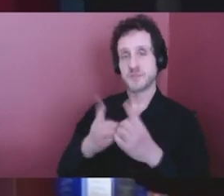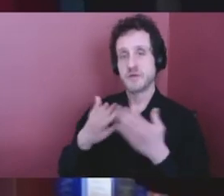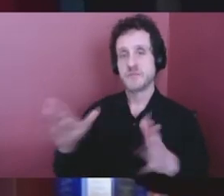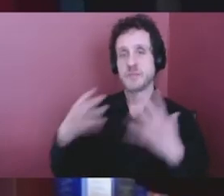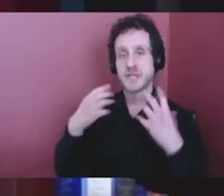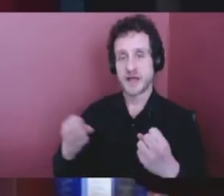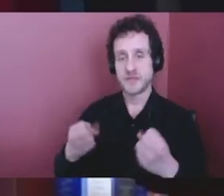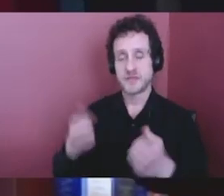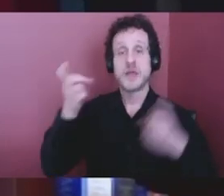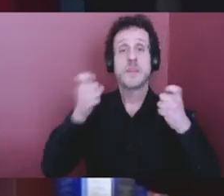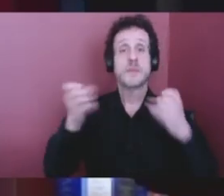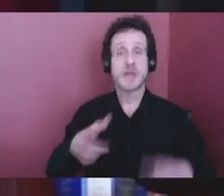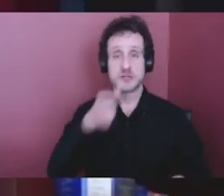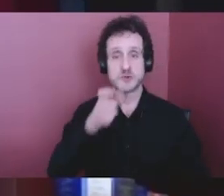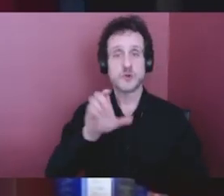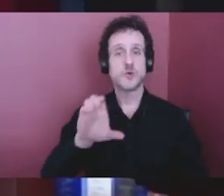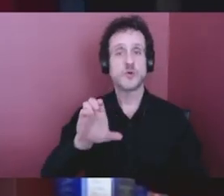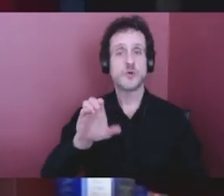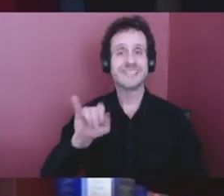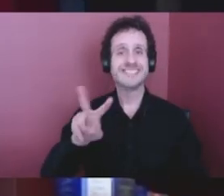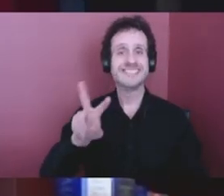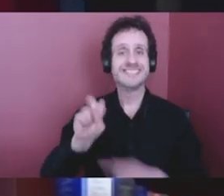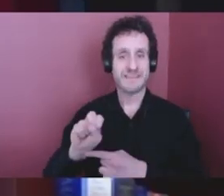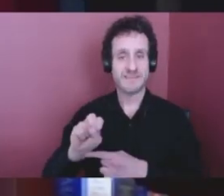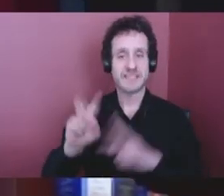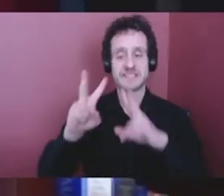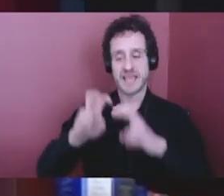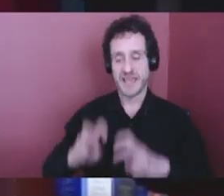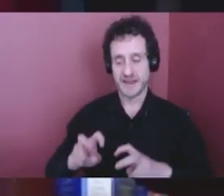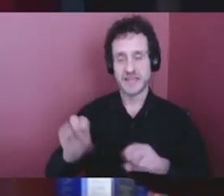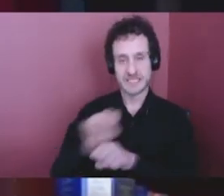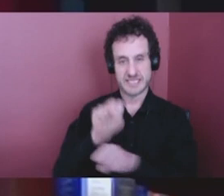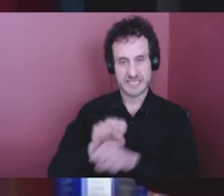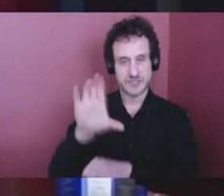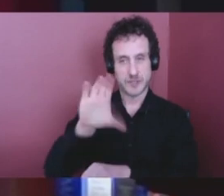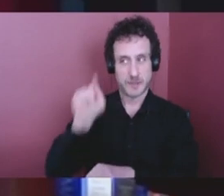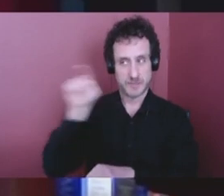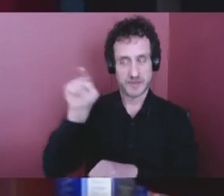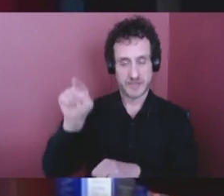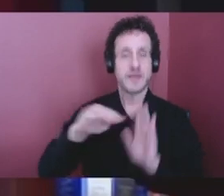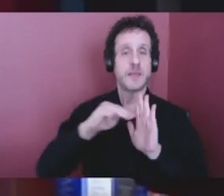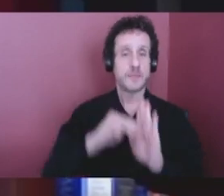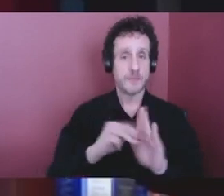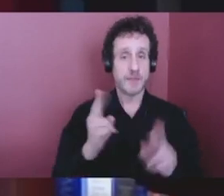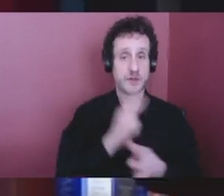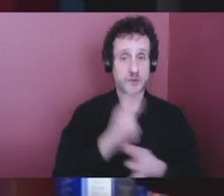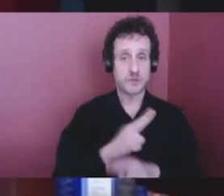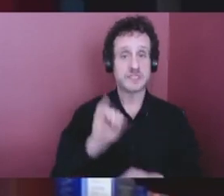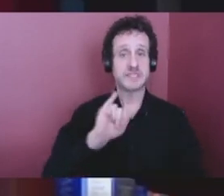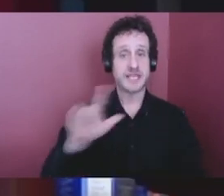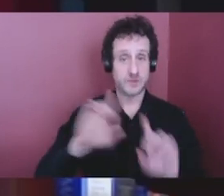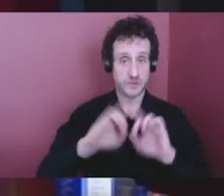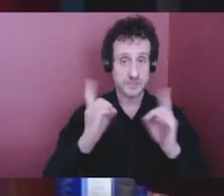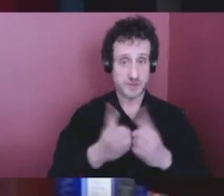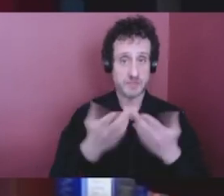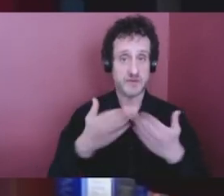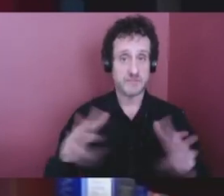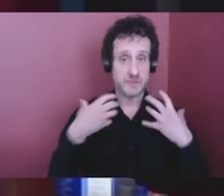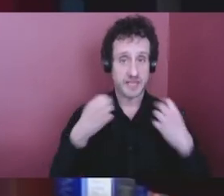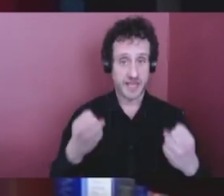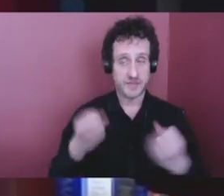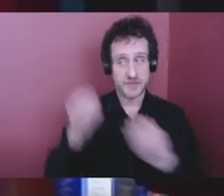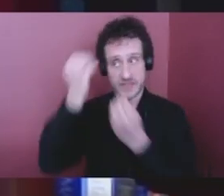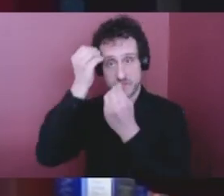by Civis Analytics. The modeling uses IDPH's data of daily